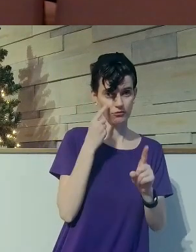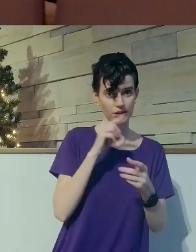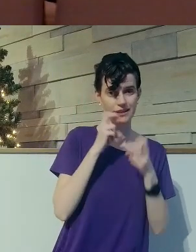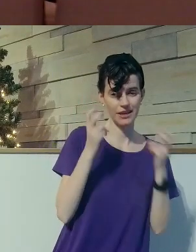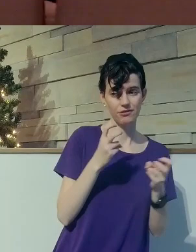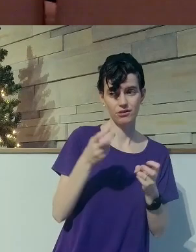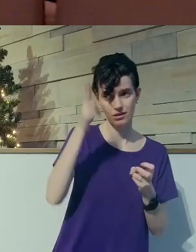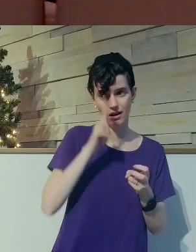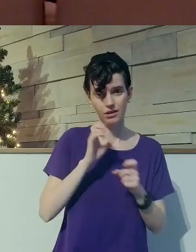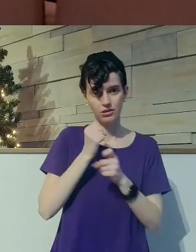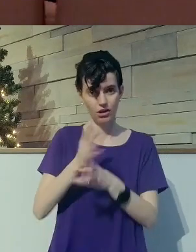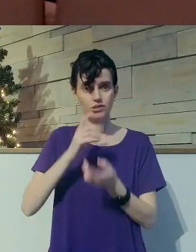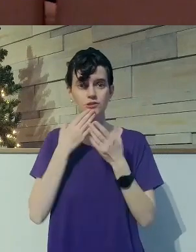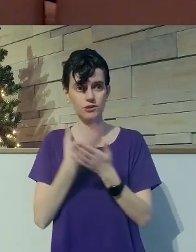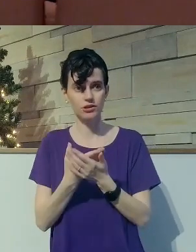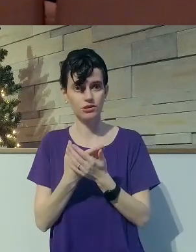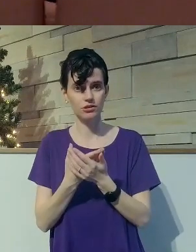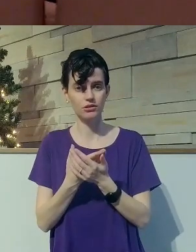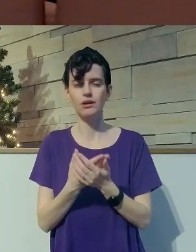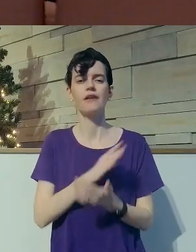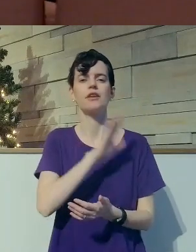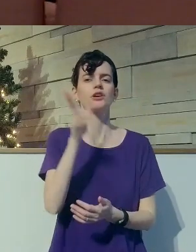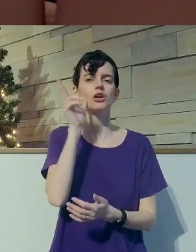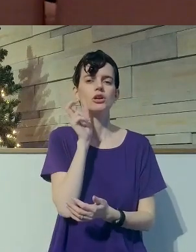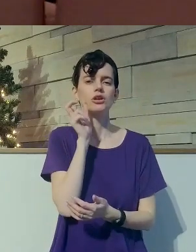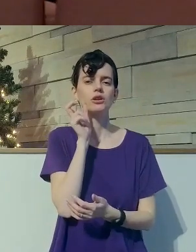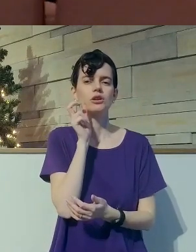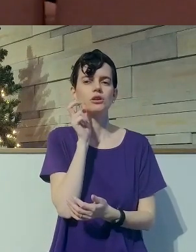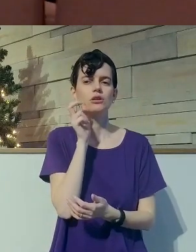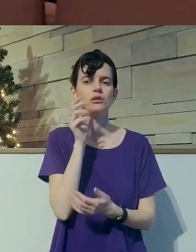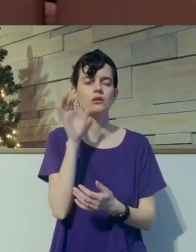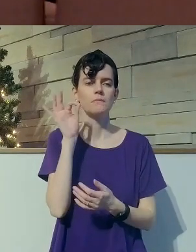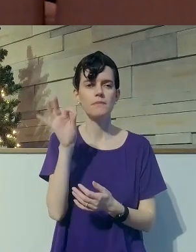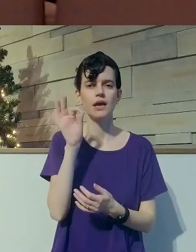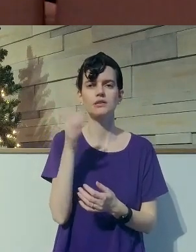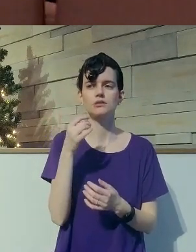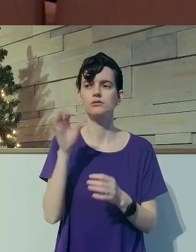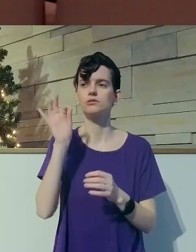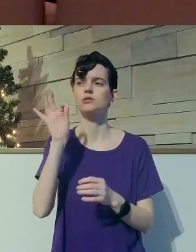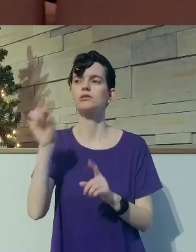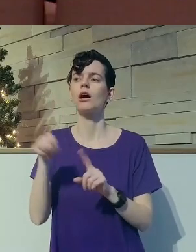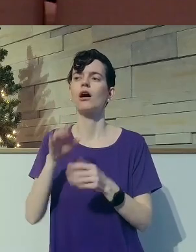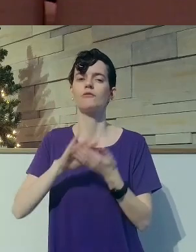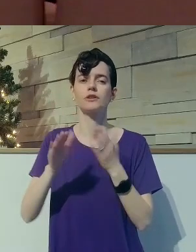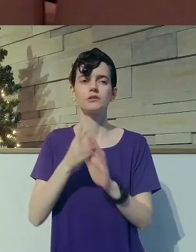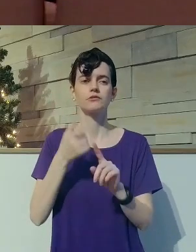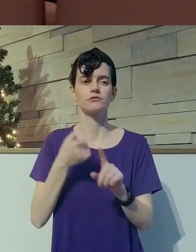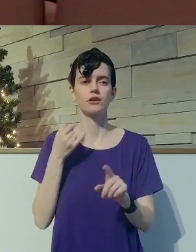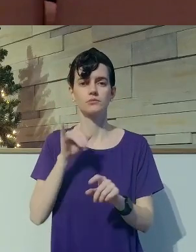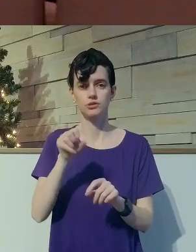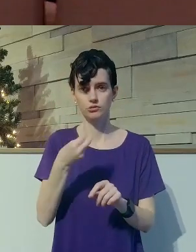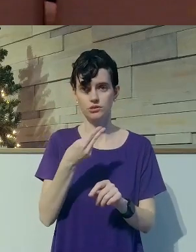And look at how God is blessing us all now. What I've never heard is I've never heard a pastor give a series on forgiveness from the life